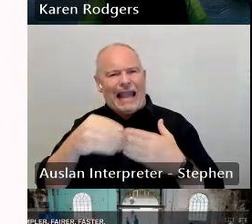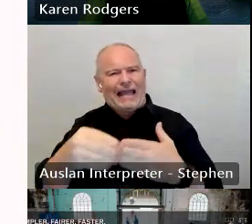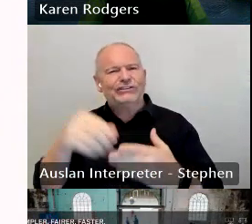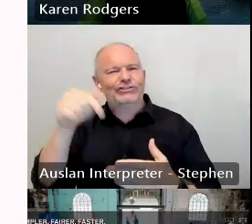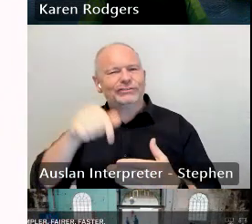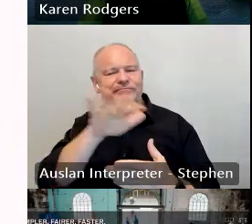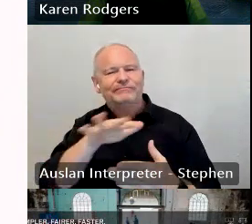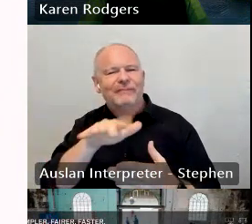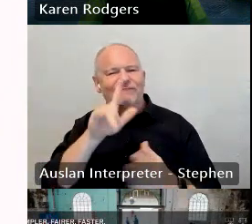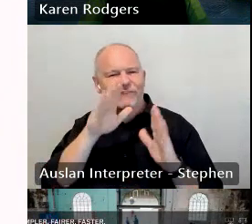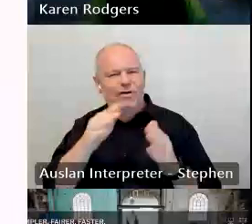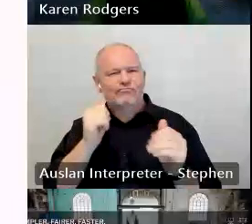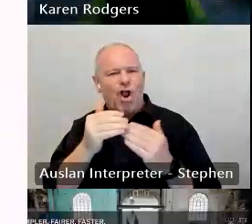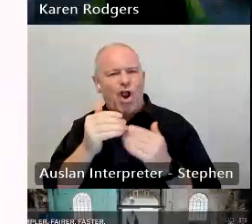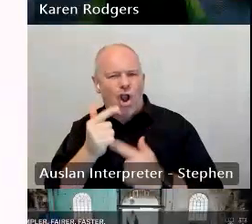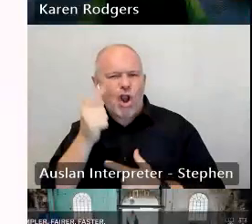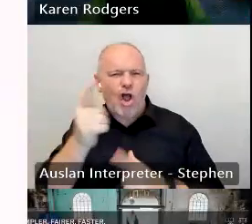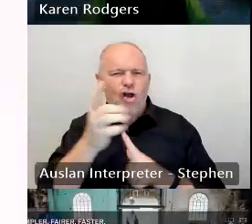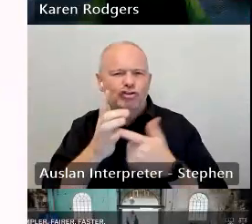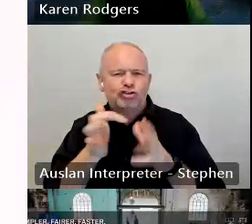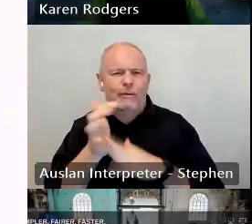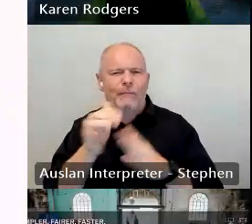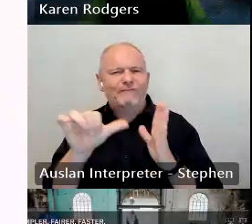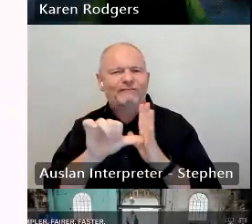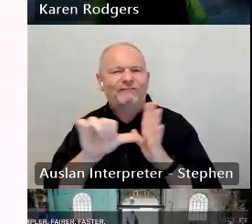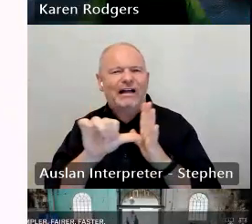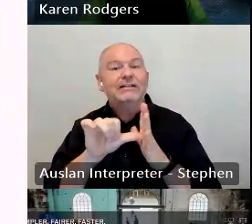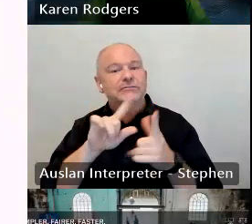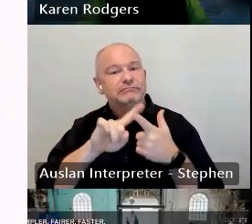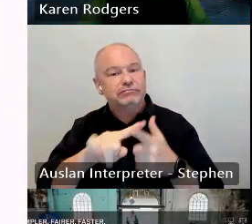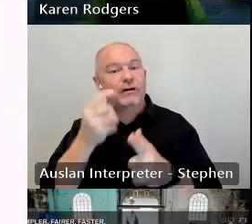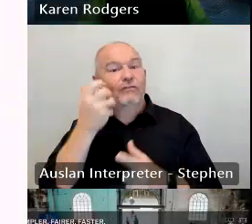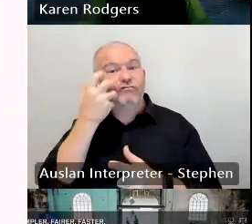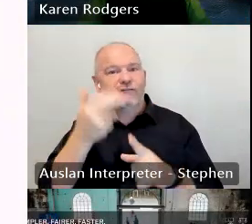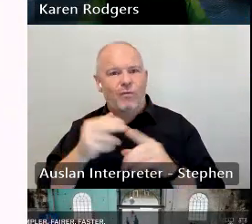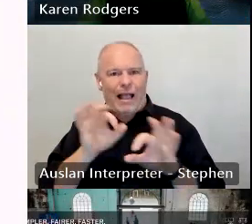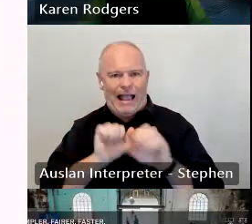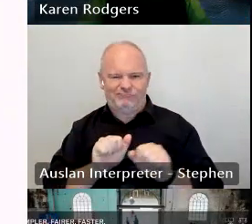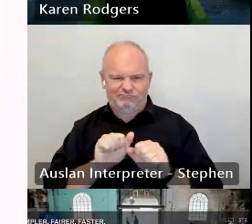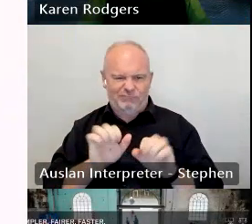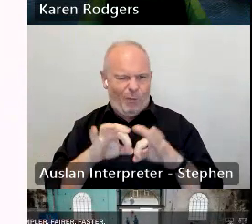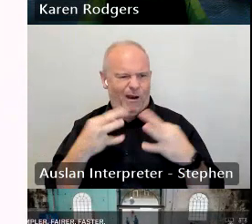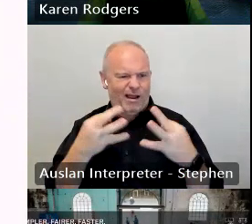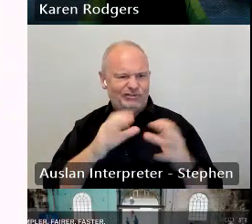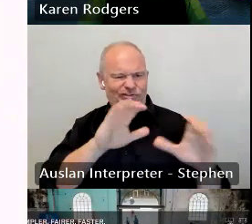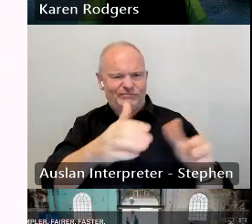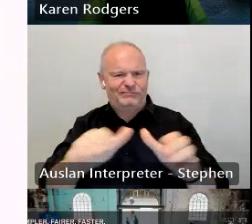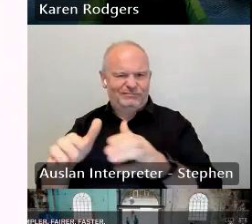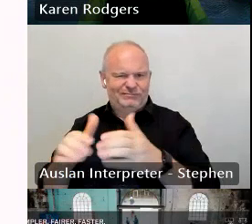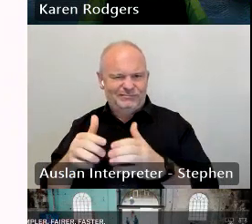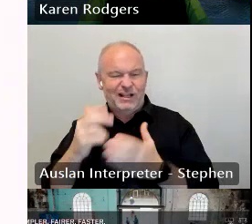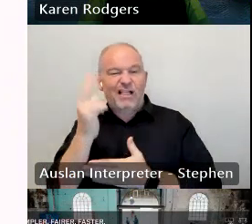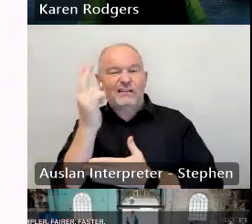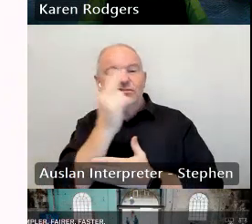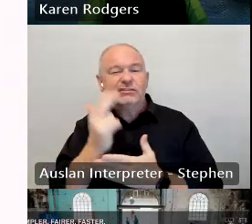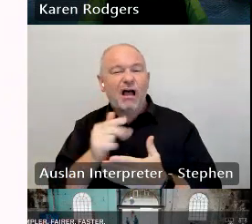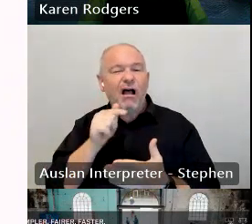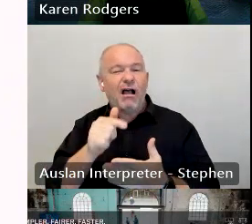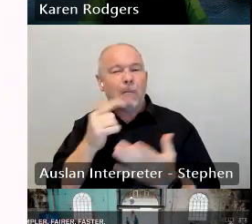focused on providing longer term funding to secure the future of our organisations. The design of our